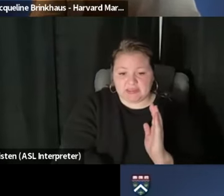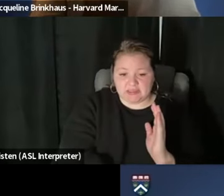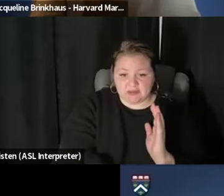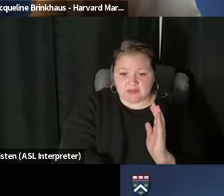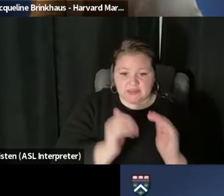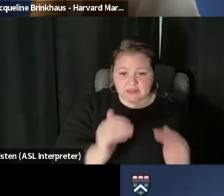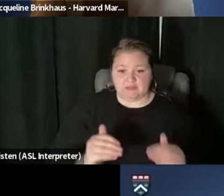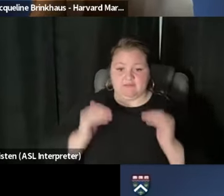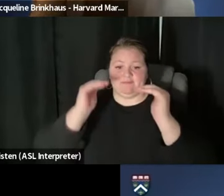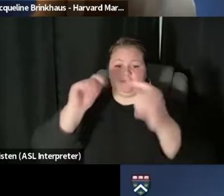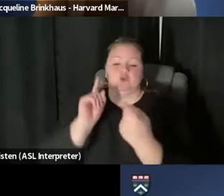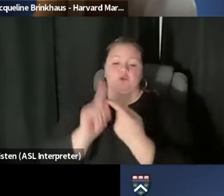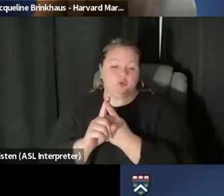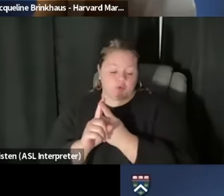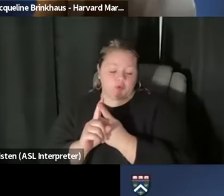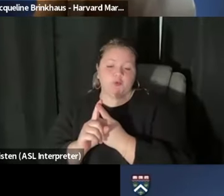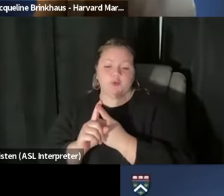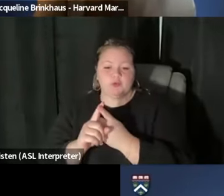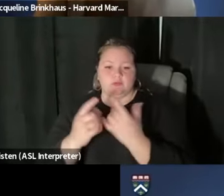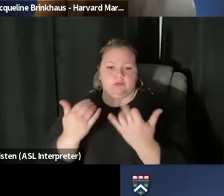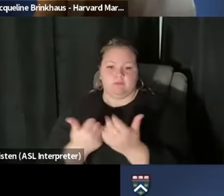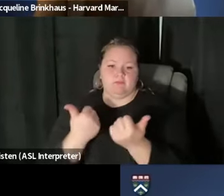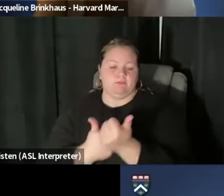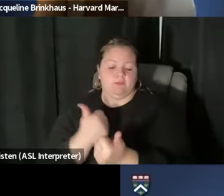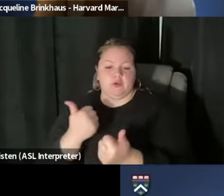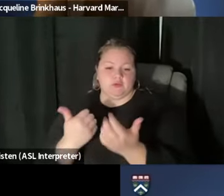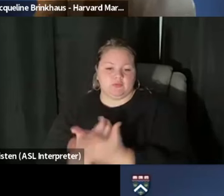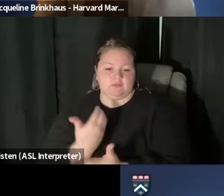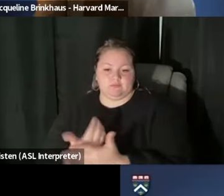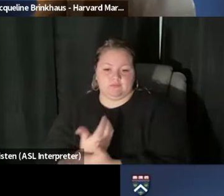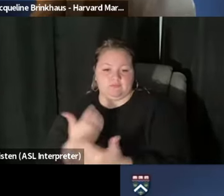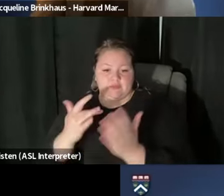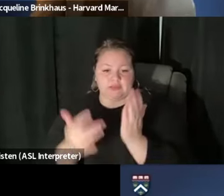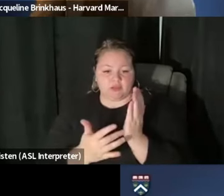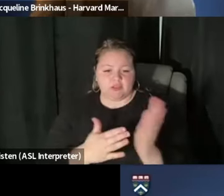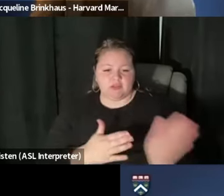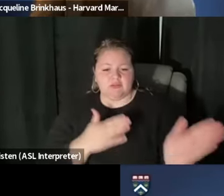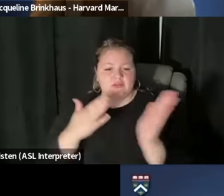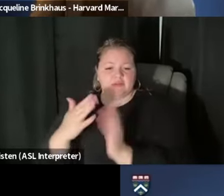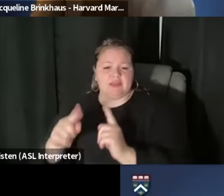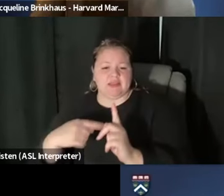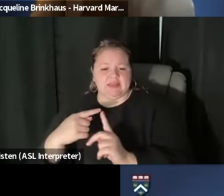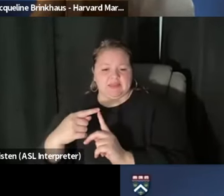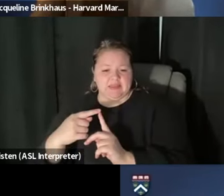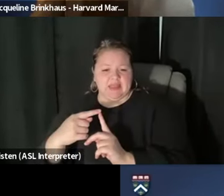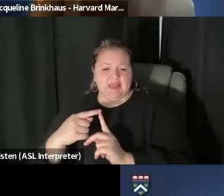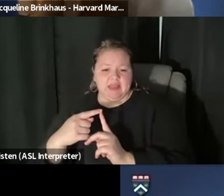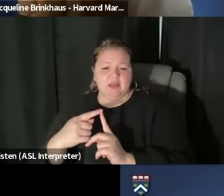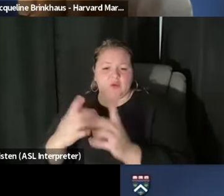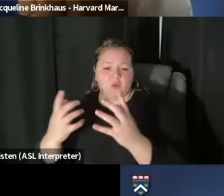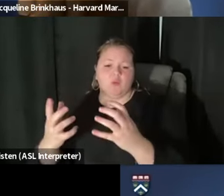the latest technologies. But we also have students that wanted to get into the field, right? And so we have students